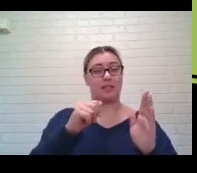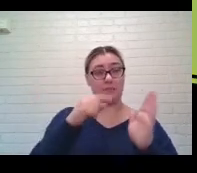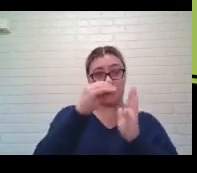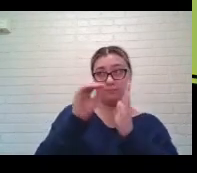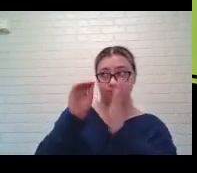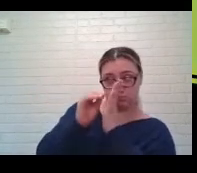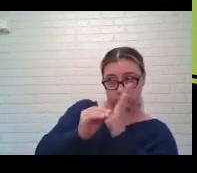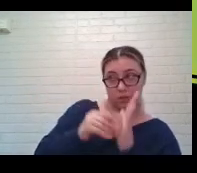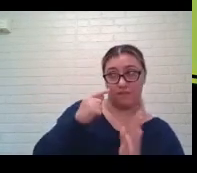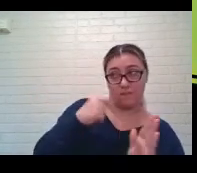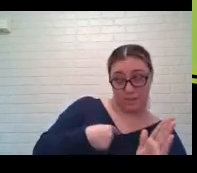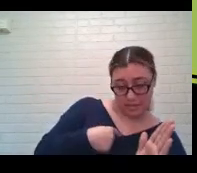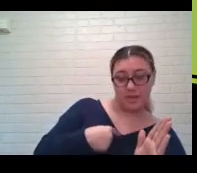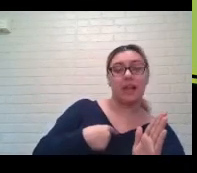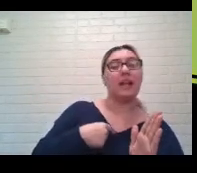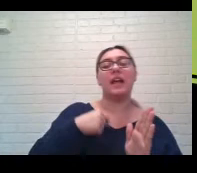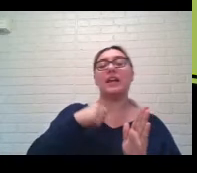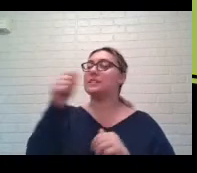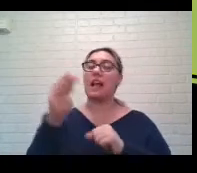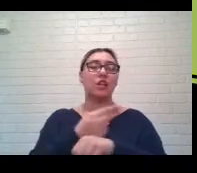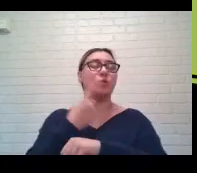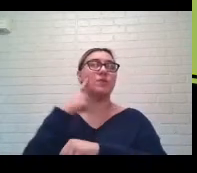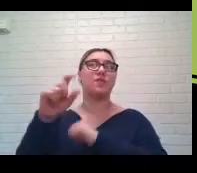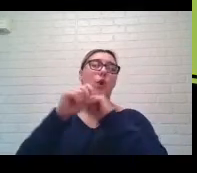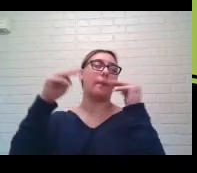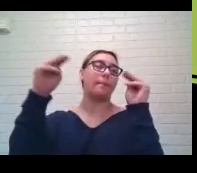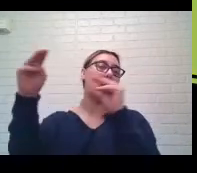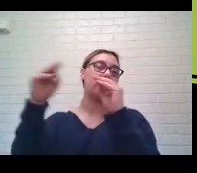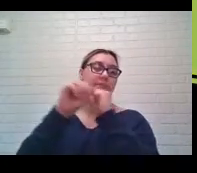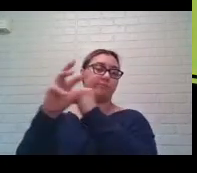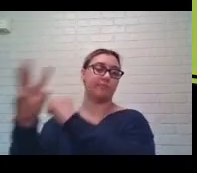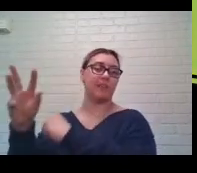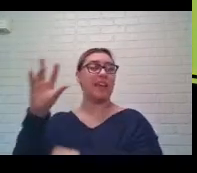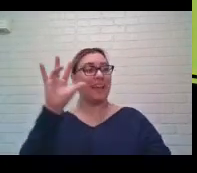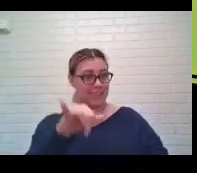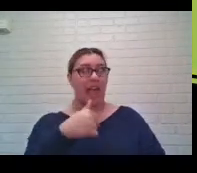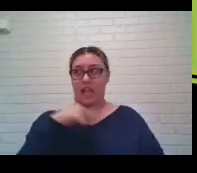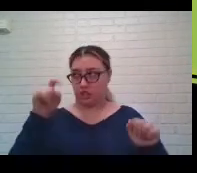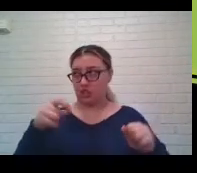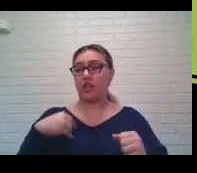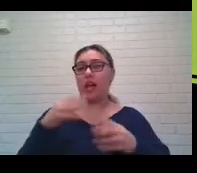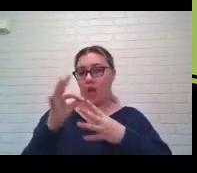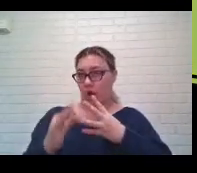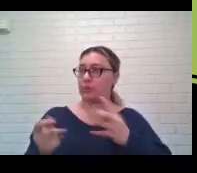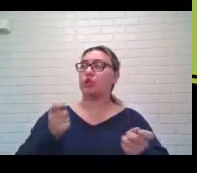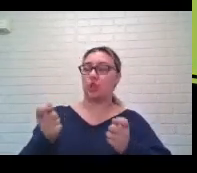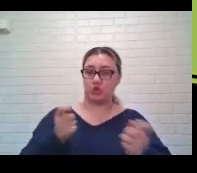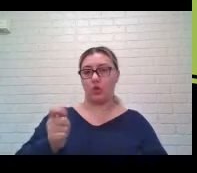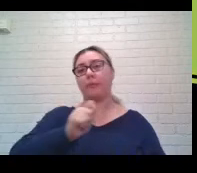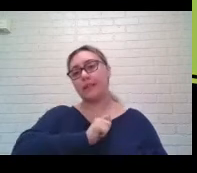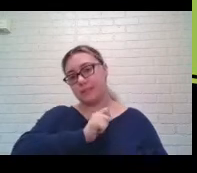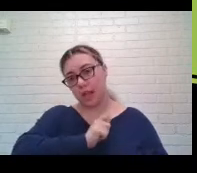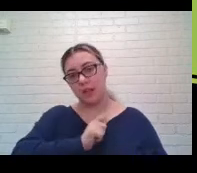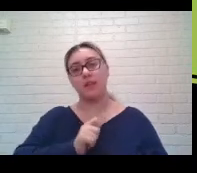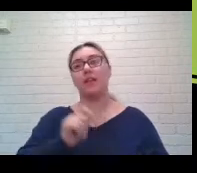not used for targeted marketing. So that's something which I should have the option to control, right? And that's upon